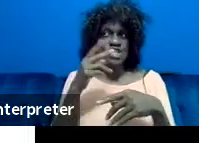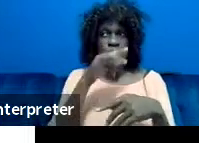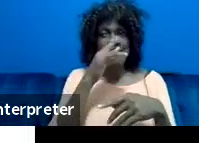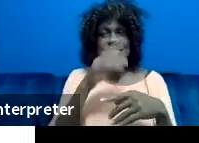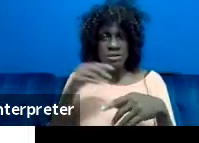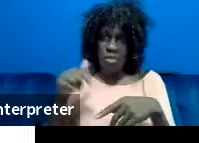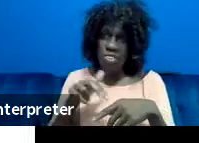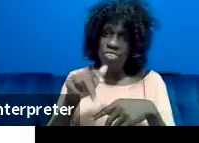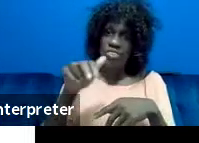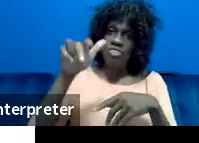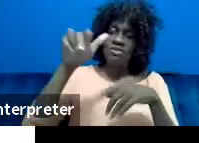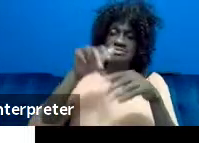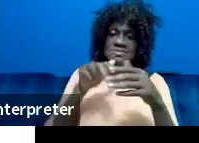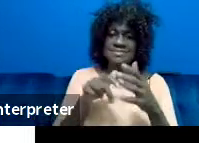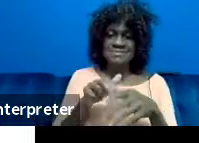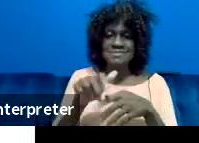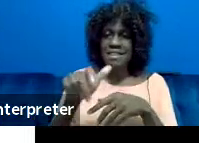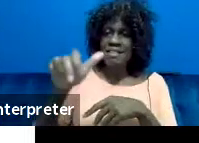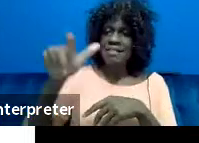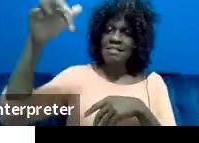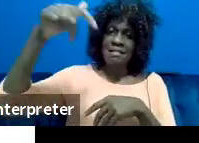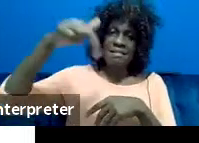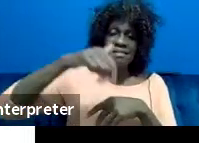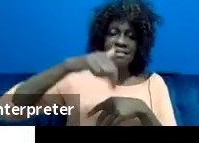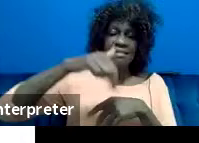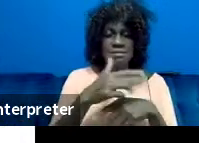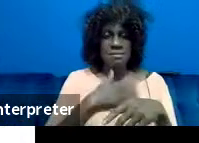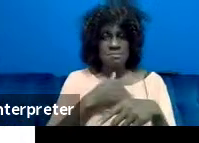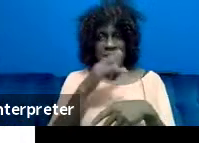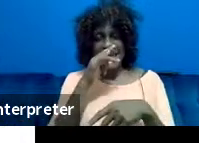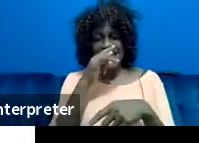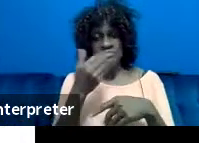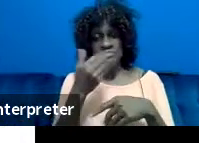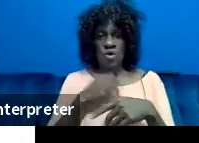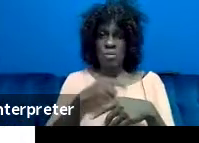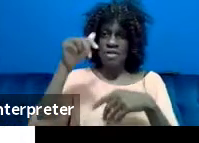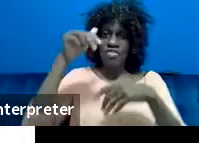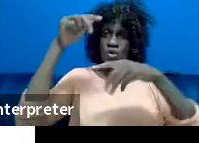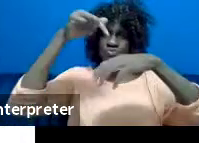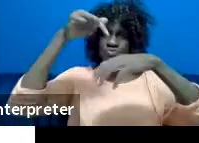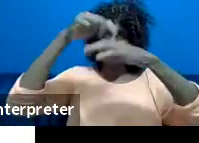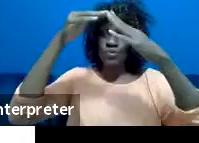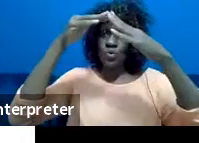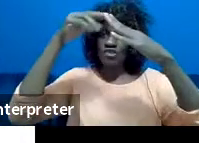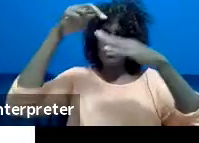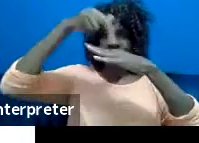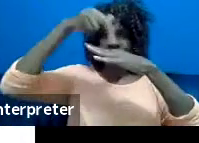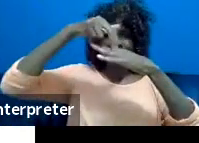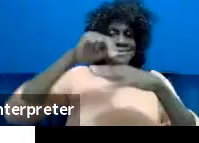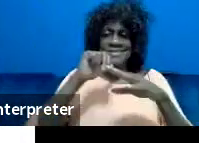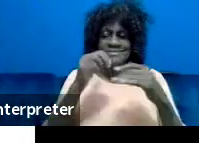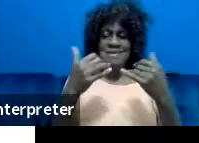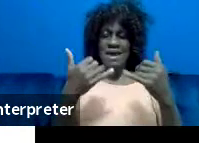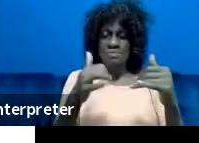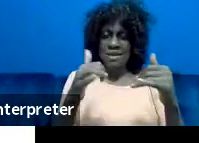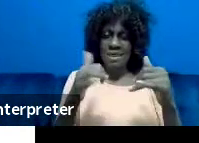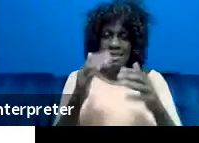up and down the steps and the transfer systems, and my kids used to be up on the roof, but it's not considered a play component per the